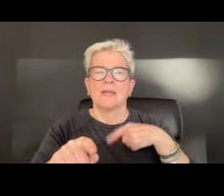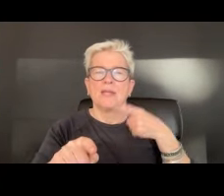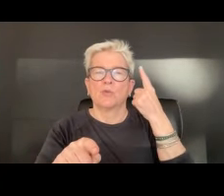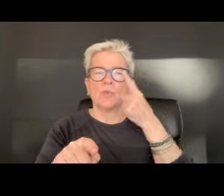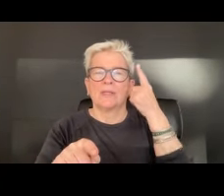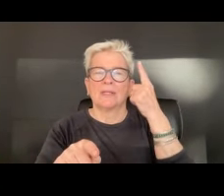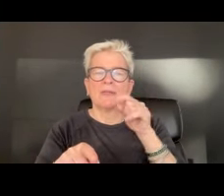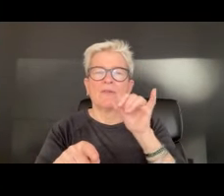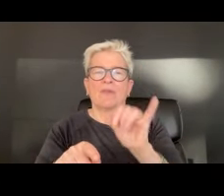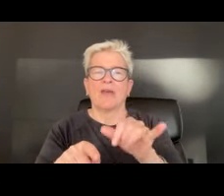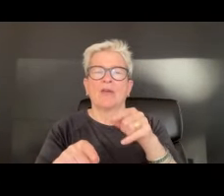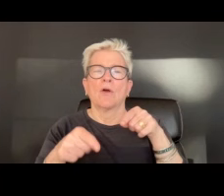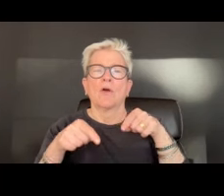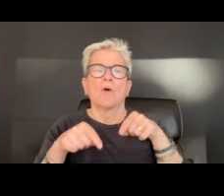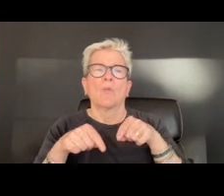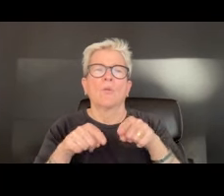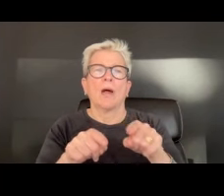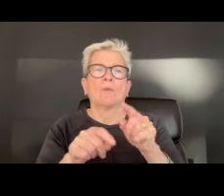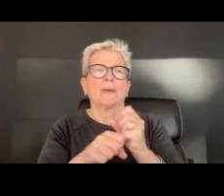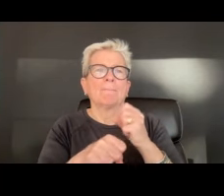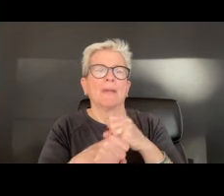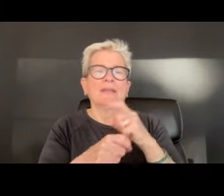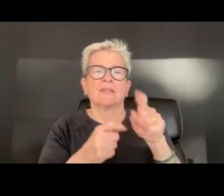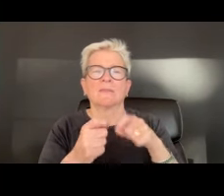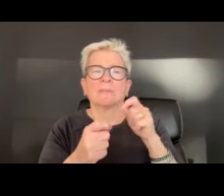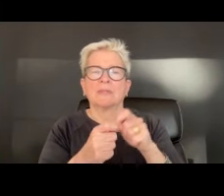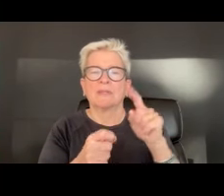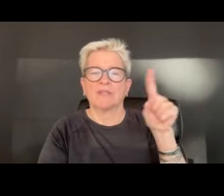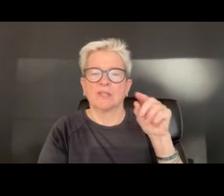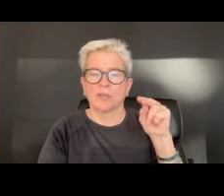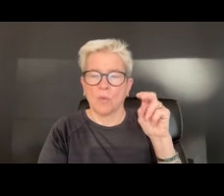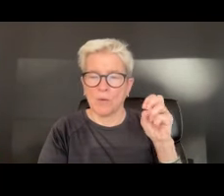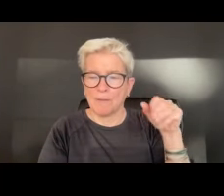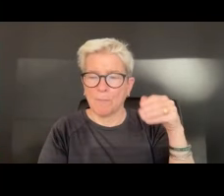we create the specific zoning proposals for different areas.